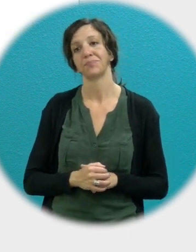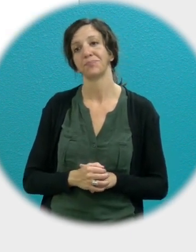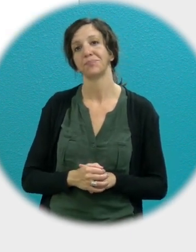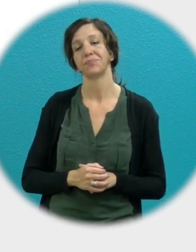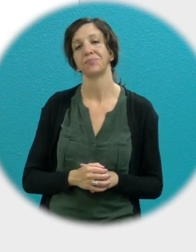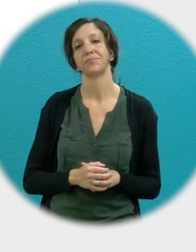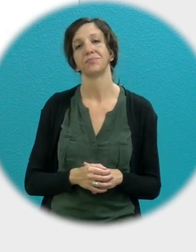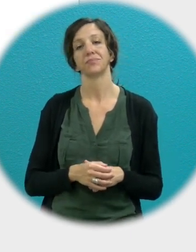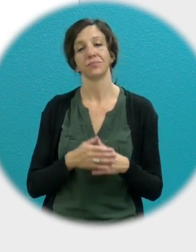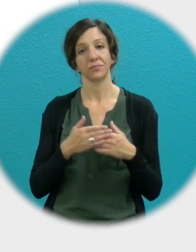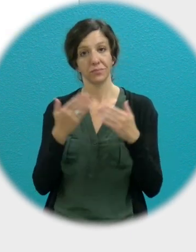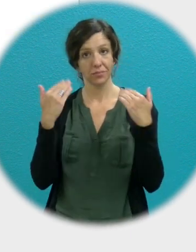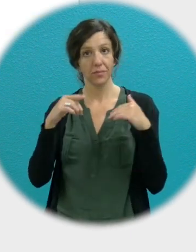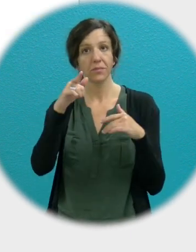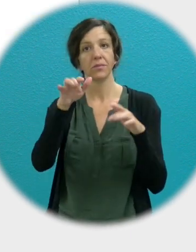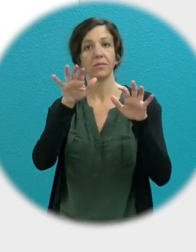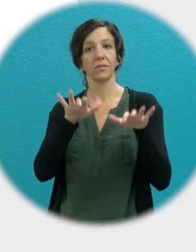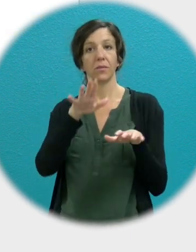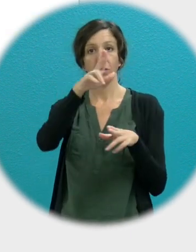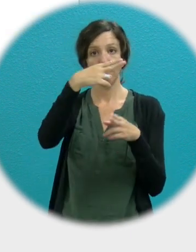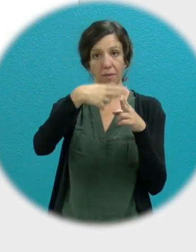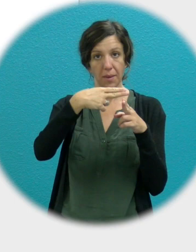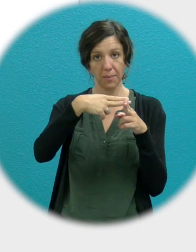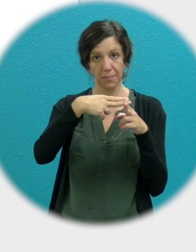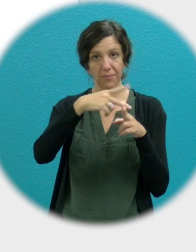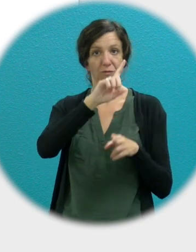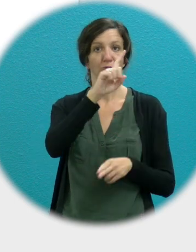You will fill in your first name